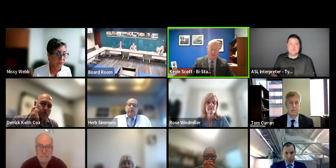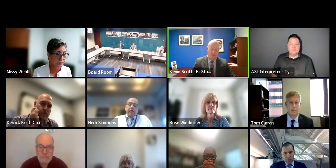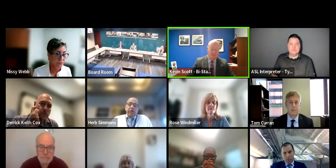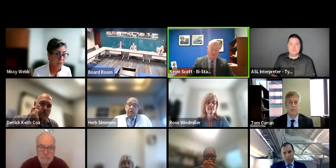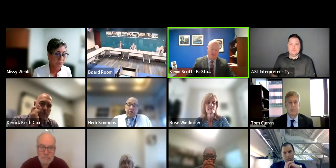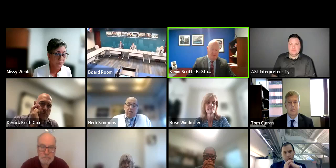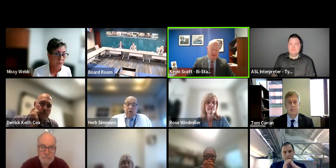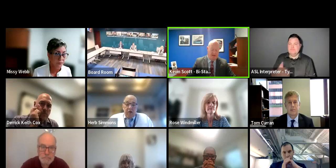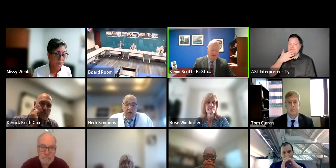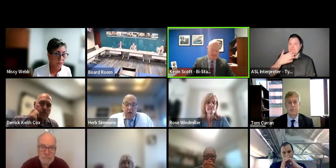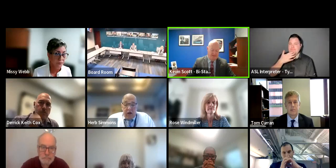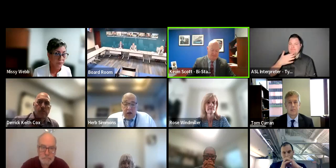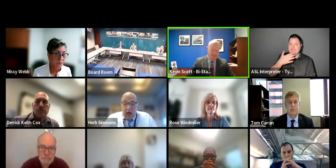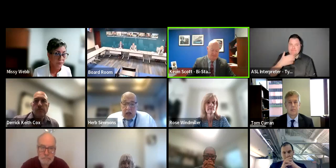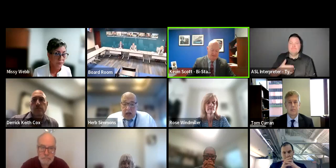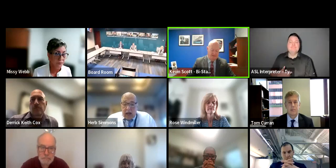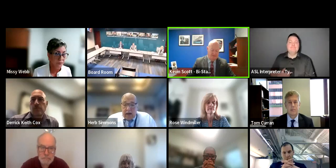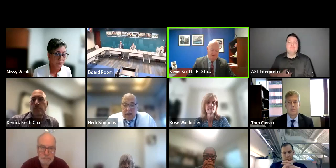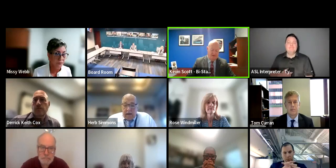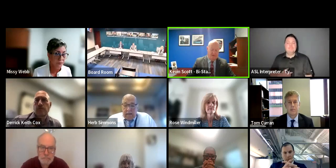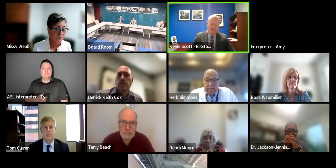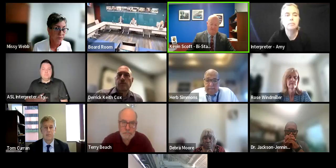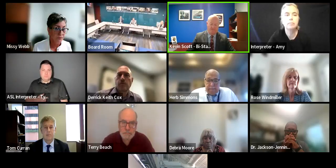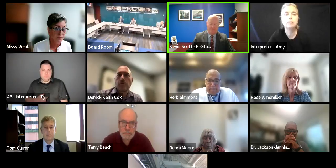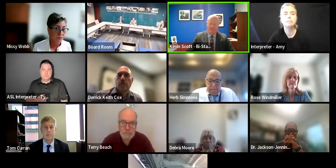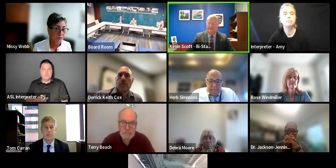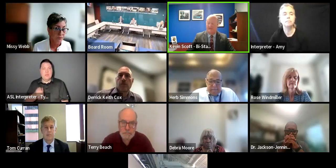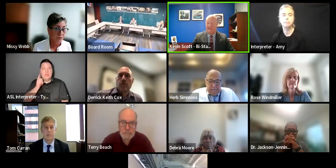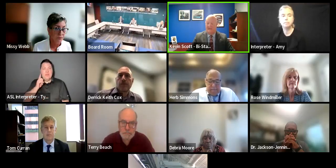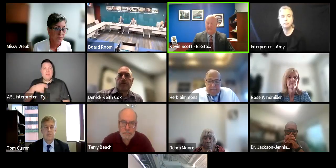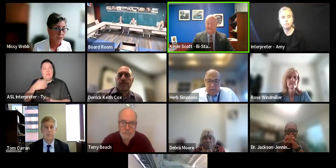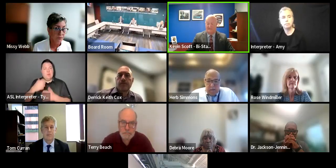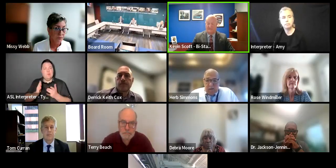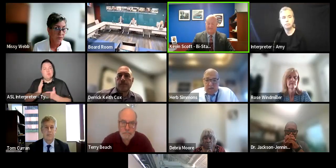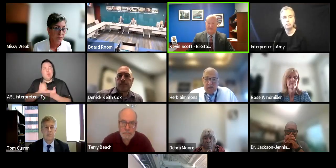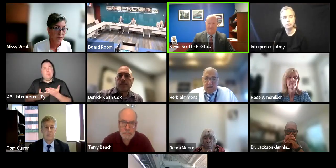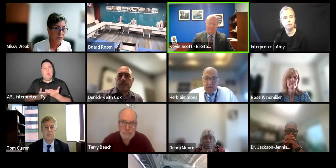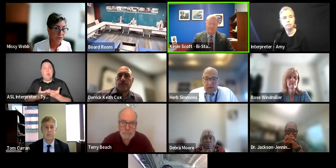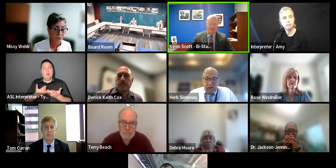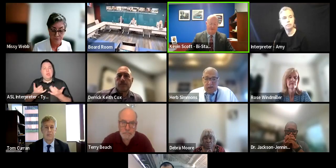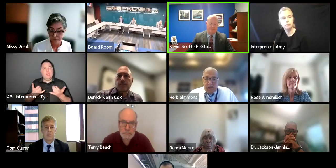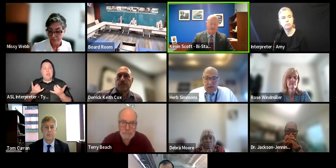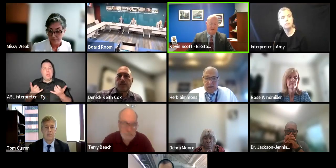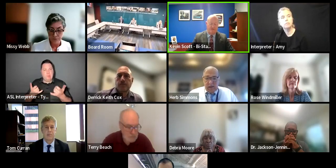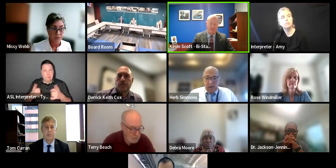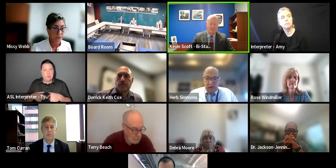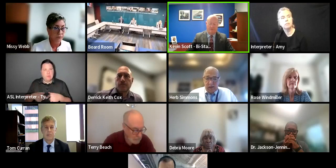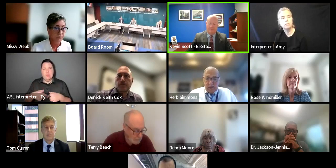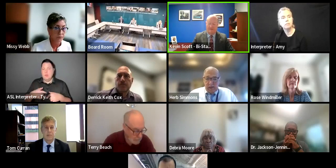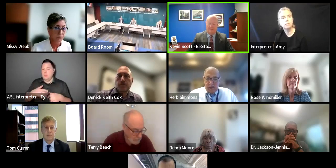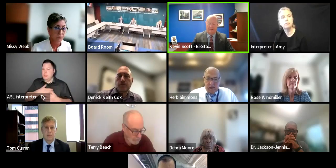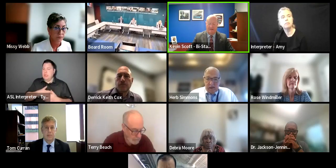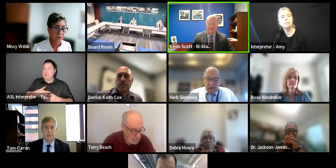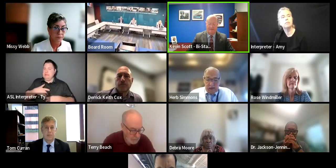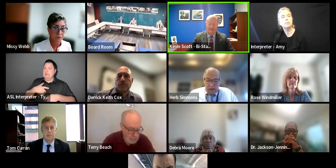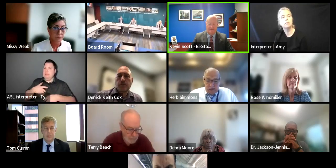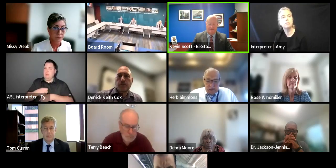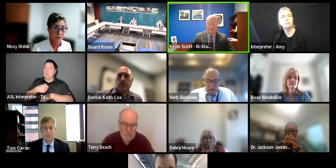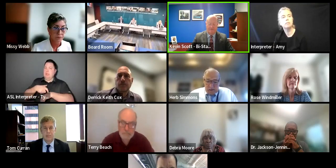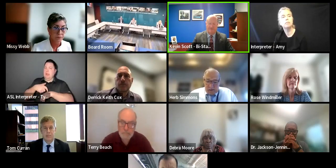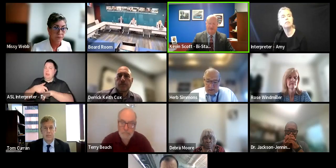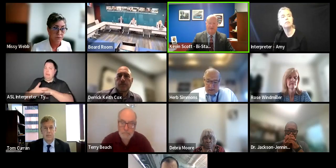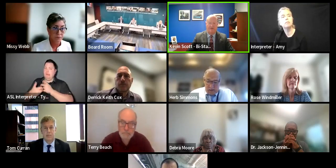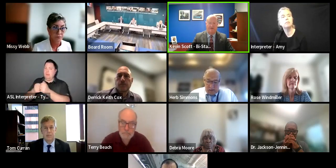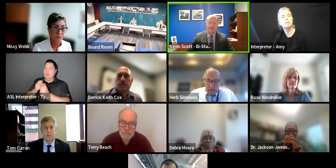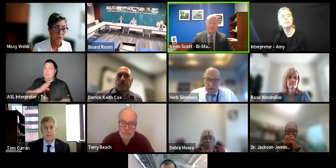Thank you. Mr. Chairman, I think that really concludes our part of this, and I just appreciate the opportunity to talk to the board, and